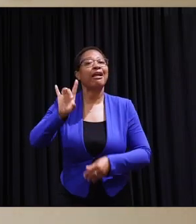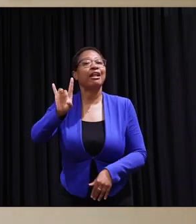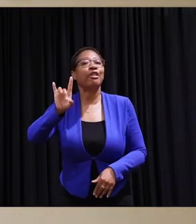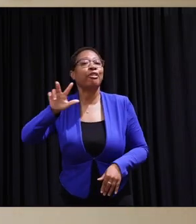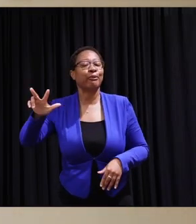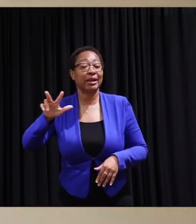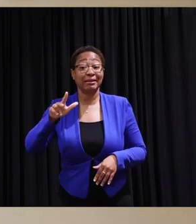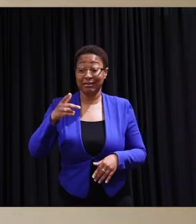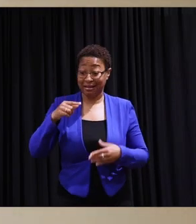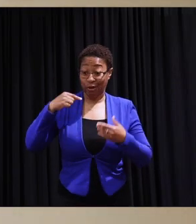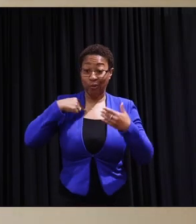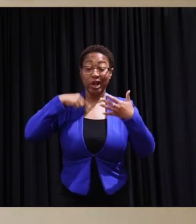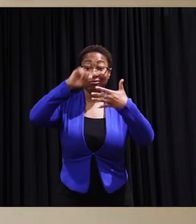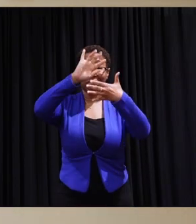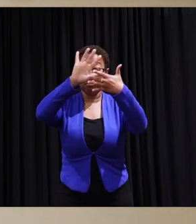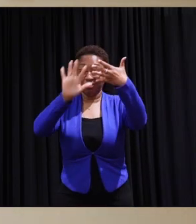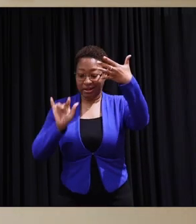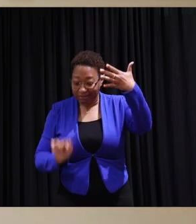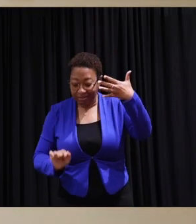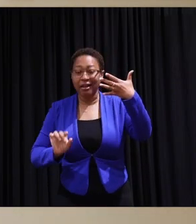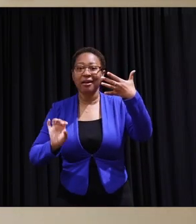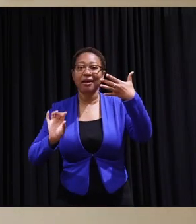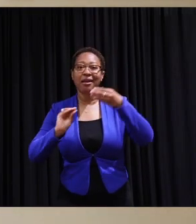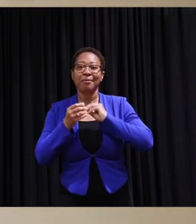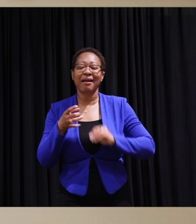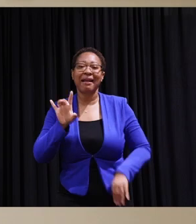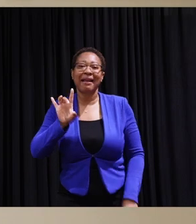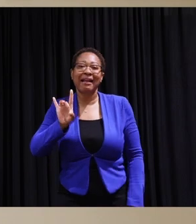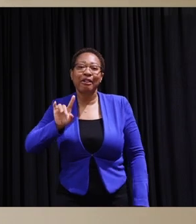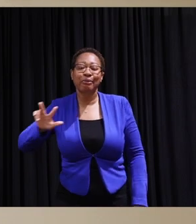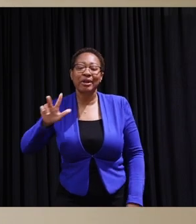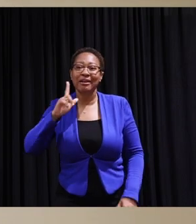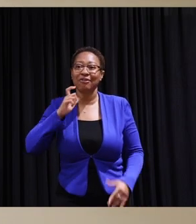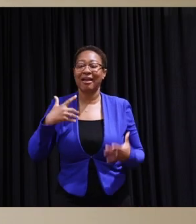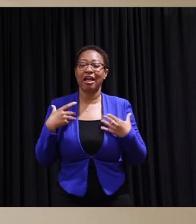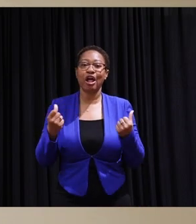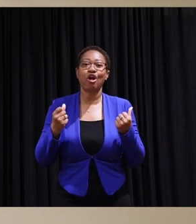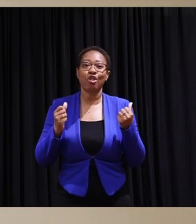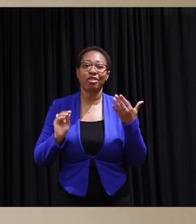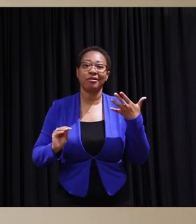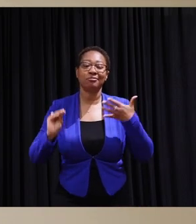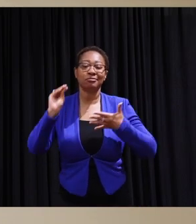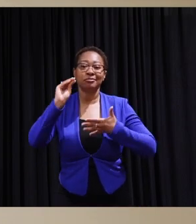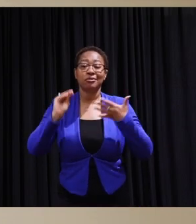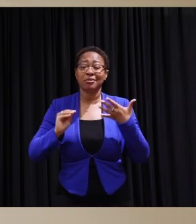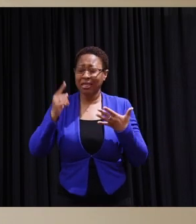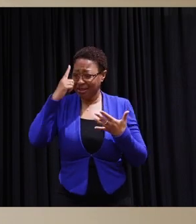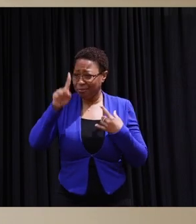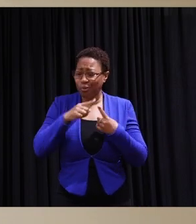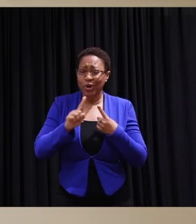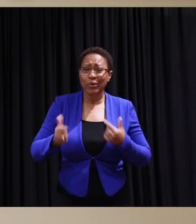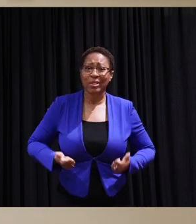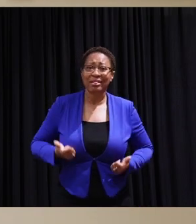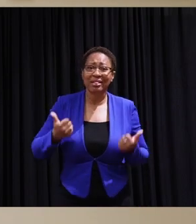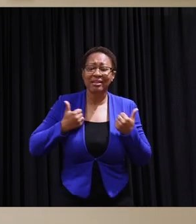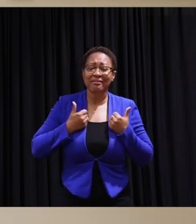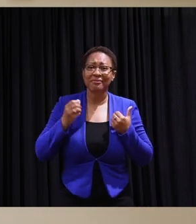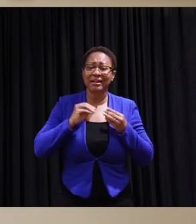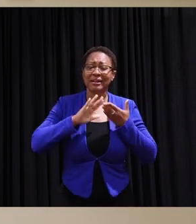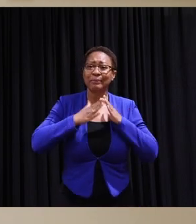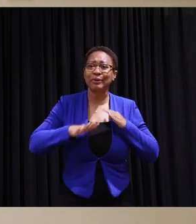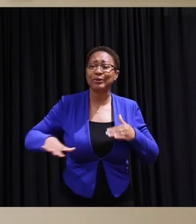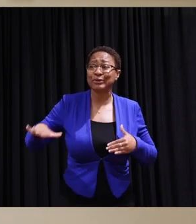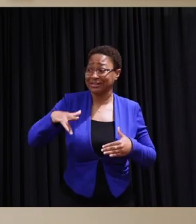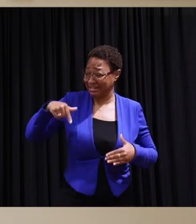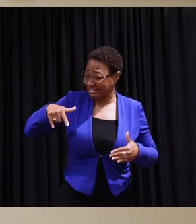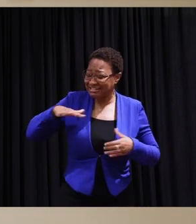number 83 as it relates to health rankings for our state. So think about where you live and communities even around